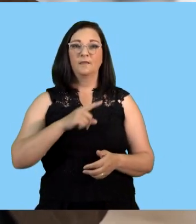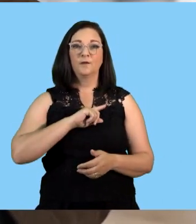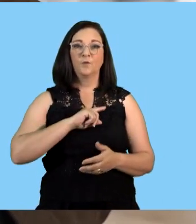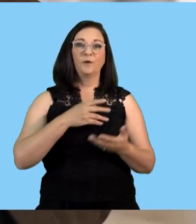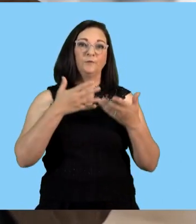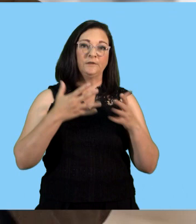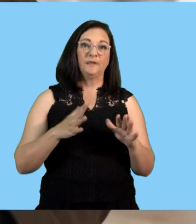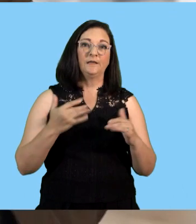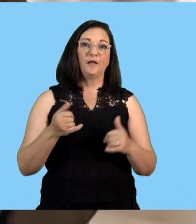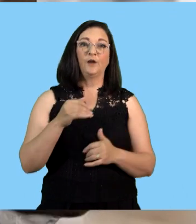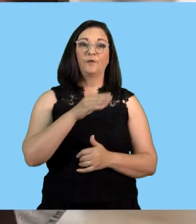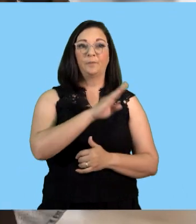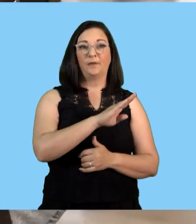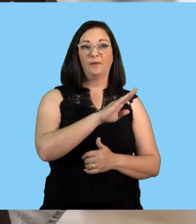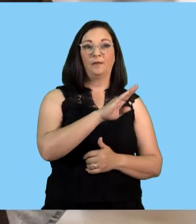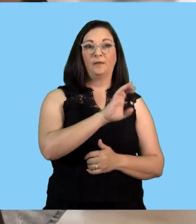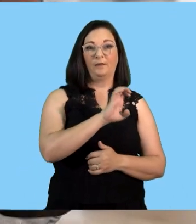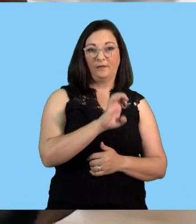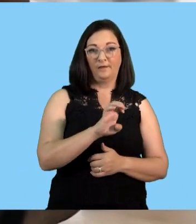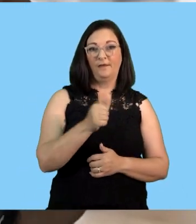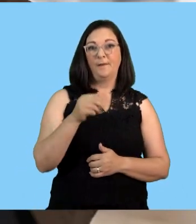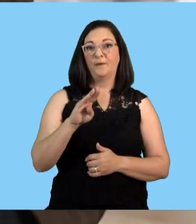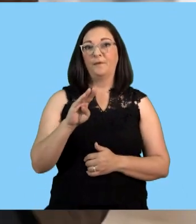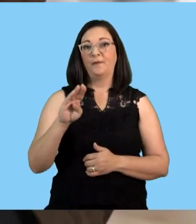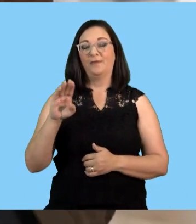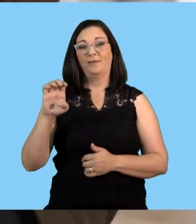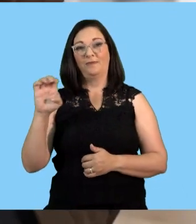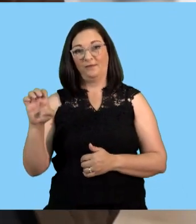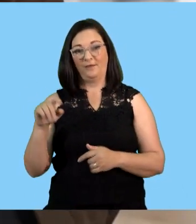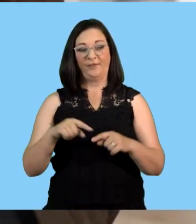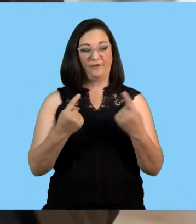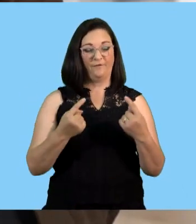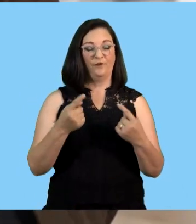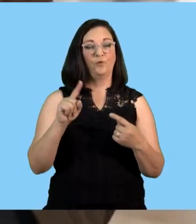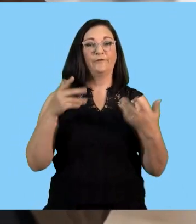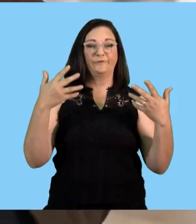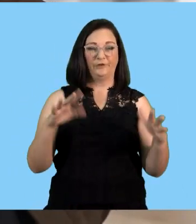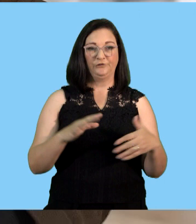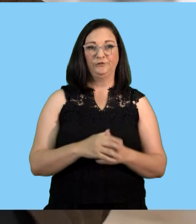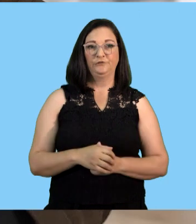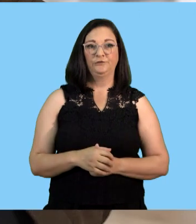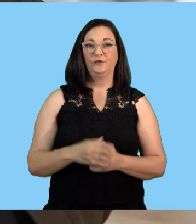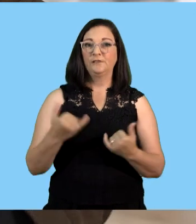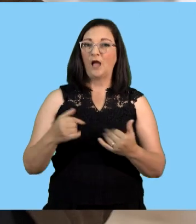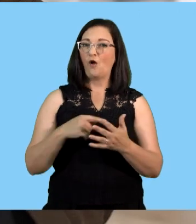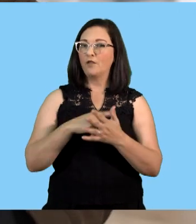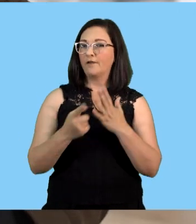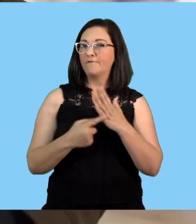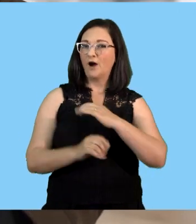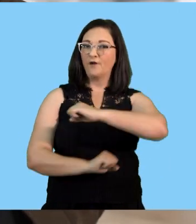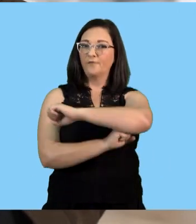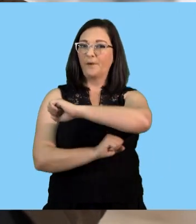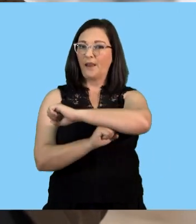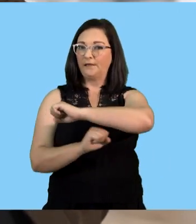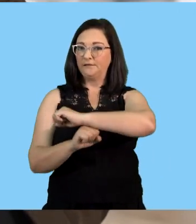the distinction between BEE versus the BBBEE. Now we're going to go now to these 5 pillars that I spoke about. Right. So